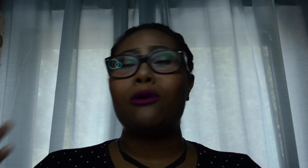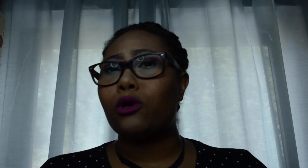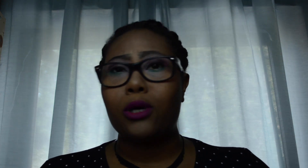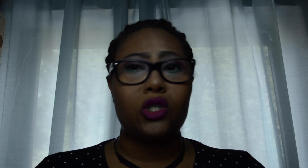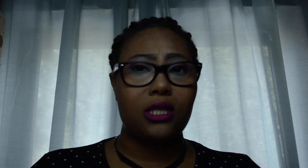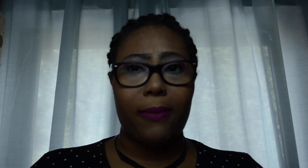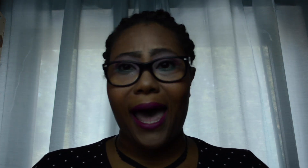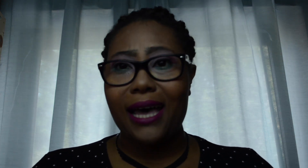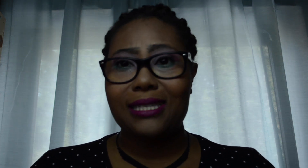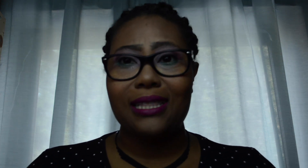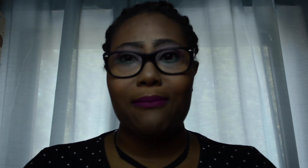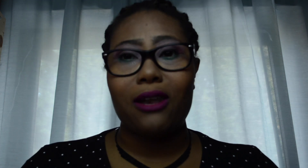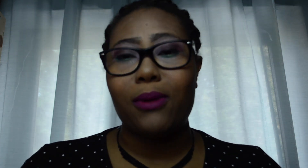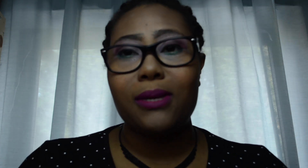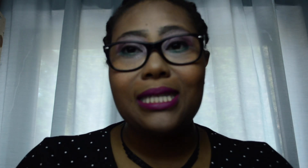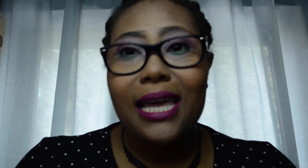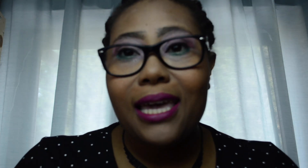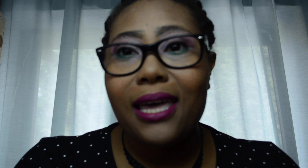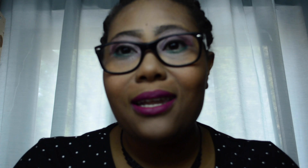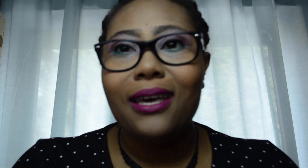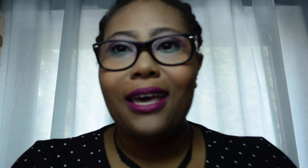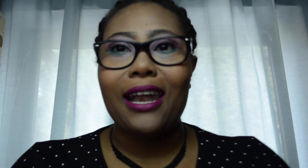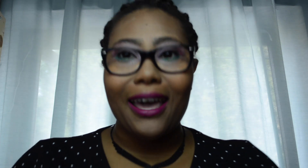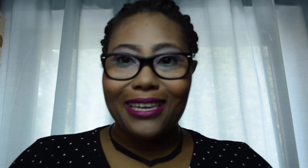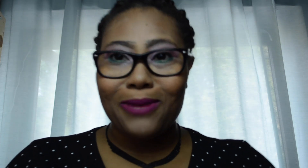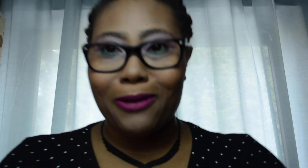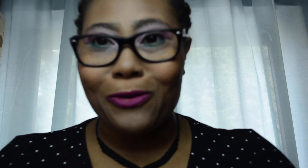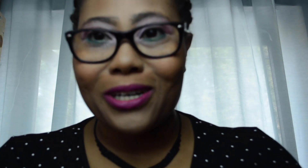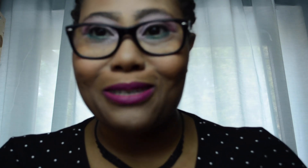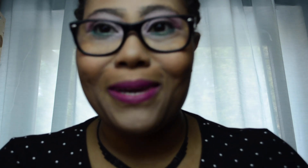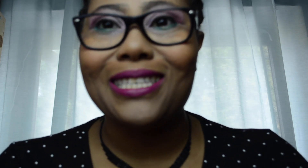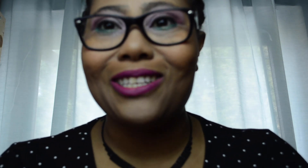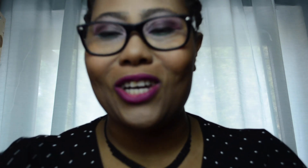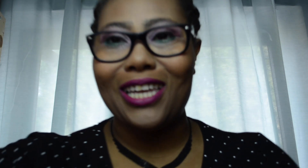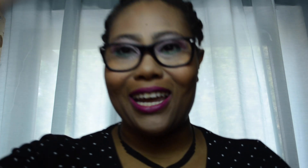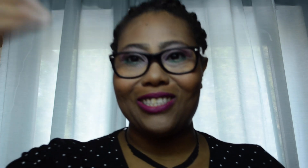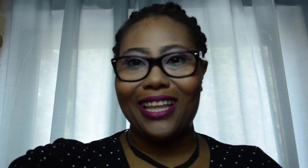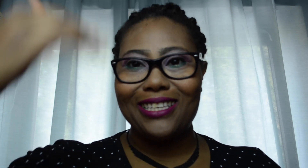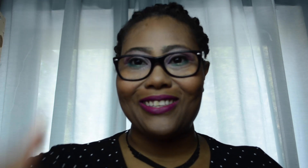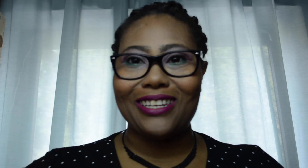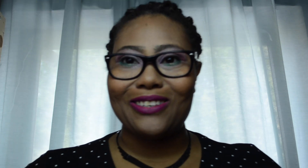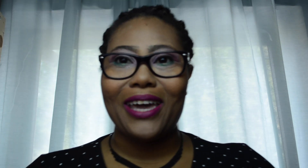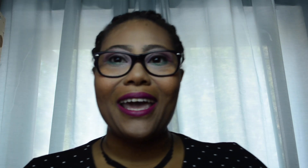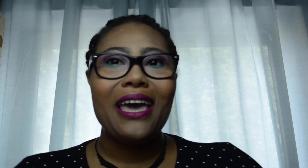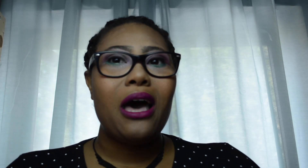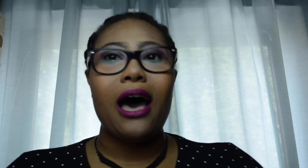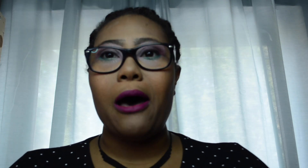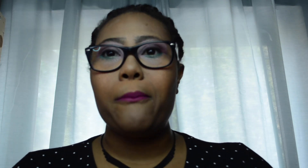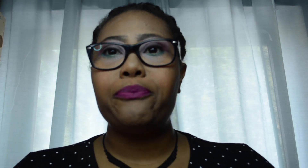I was serving microaggressions in the past, then they might have been mistaken. And I keep coming forward because I'm basically trying to catch the light so that it's